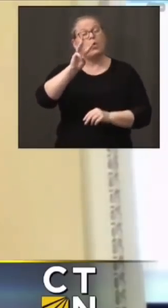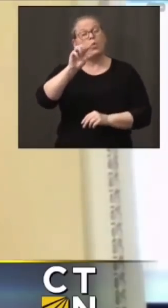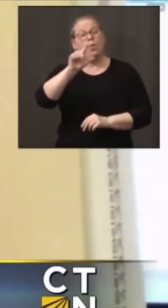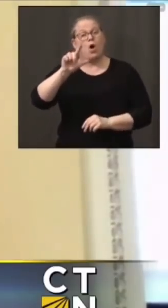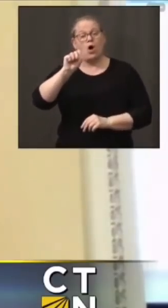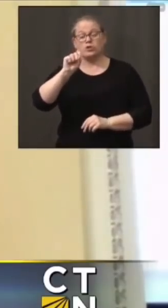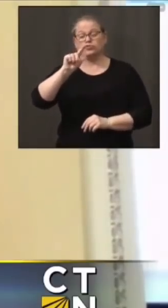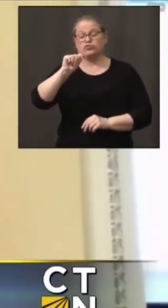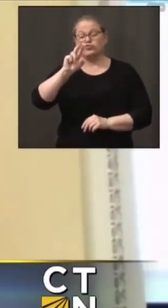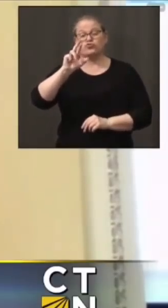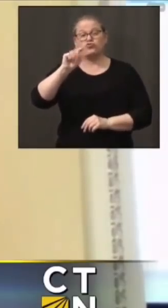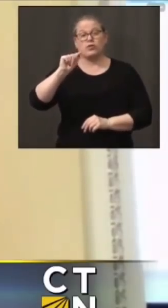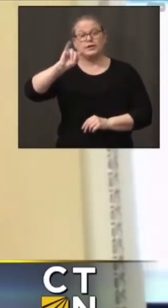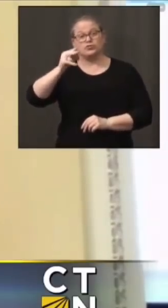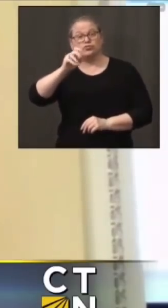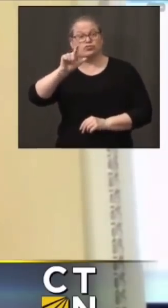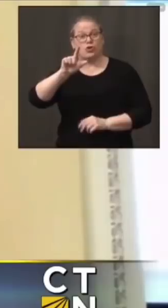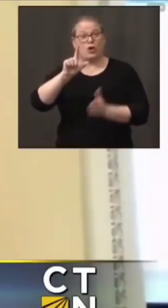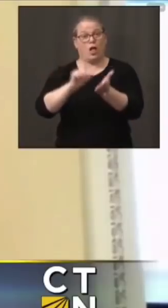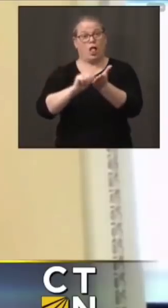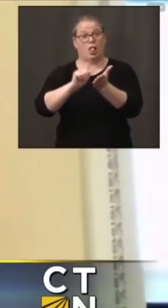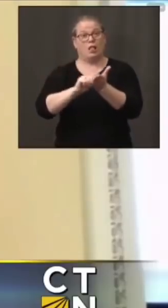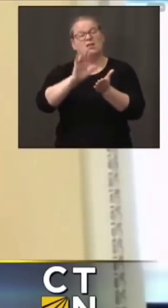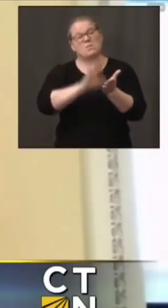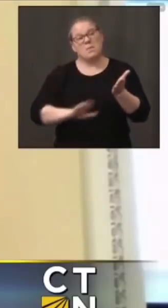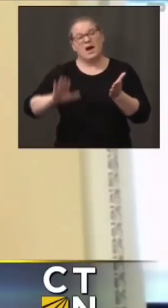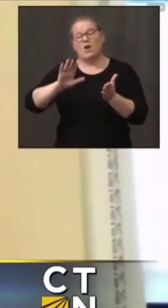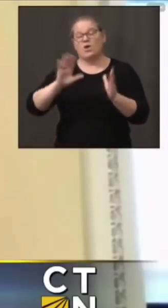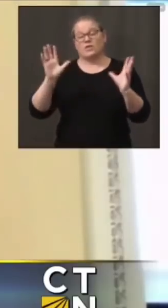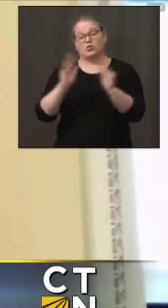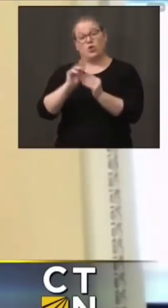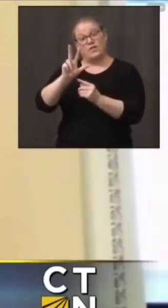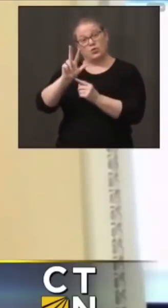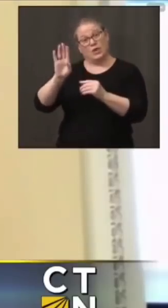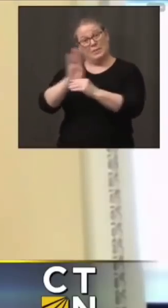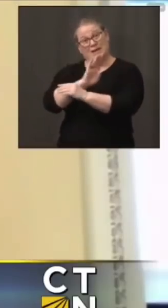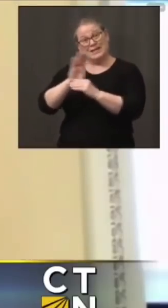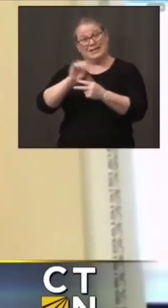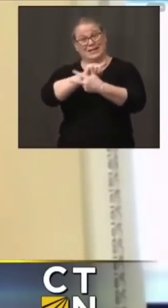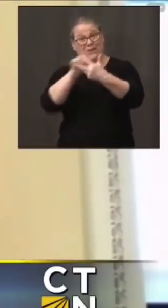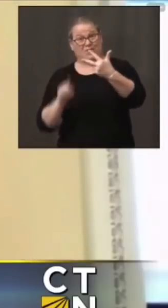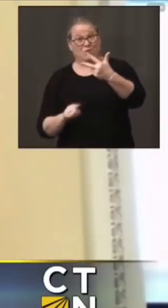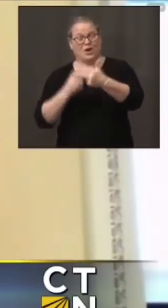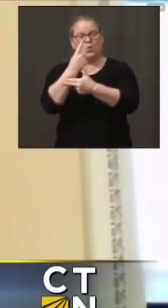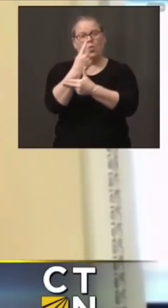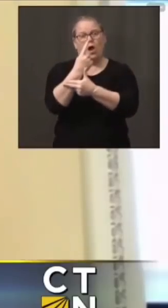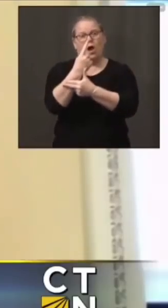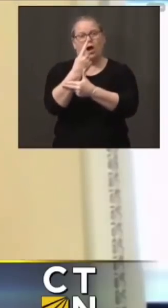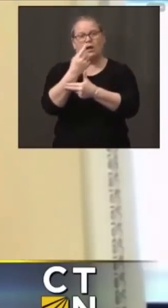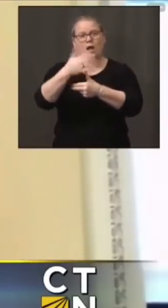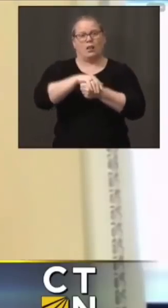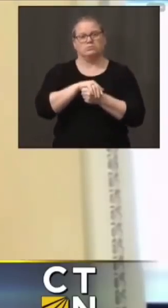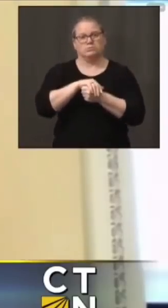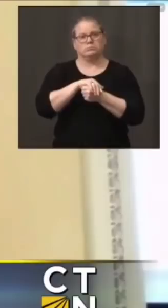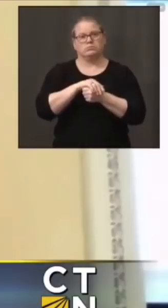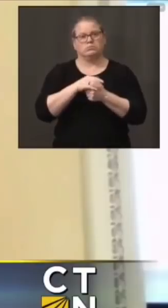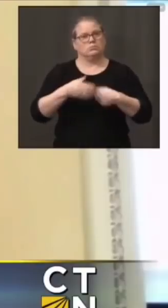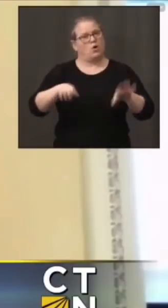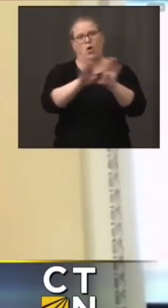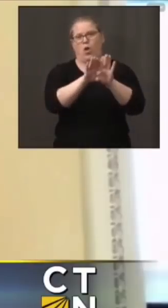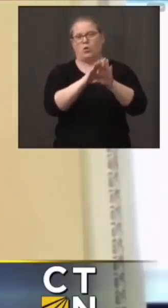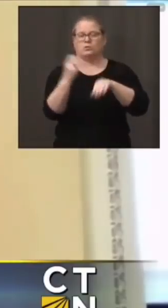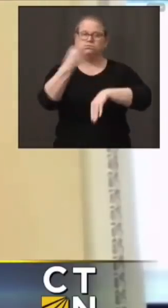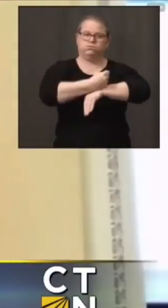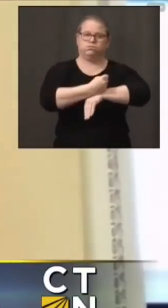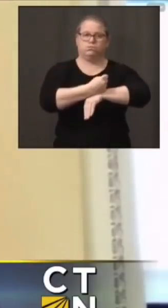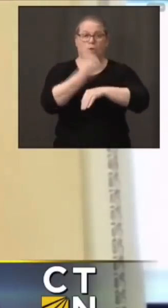have closed their doors in Connecticut as a result of the pandemic. This is devastating for Connecticut's families and for our